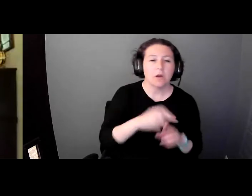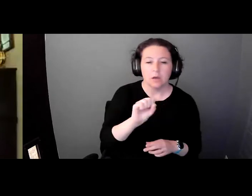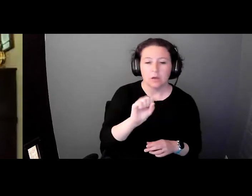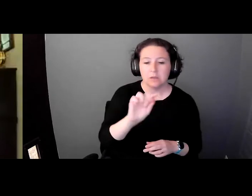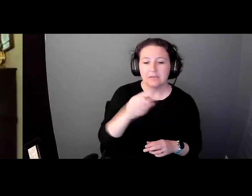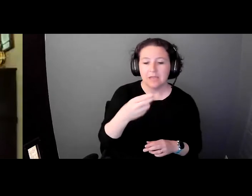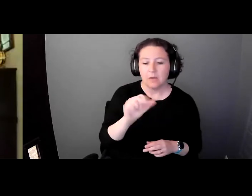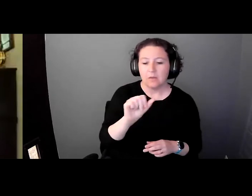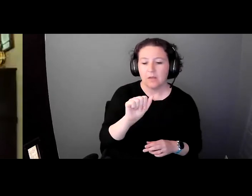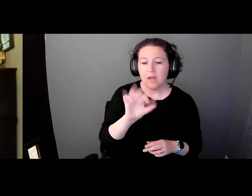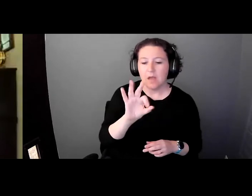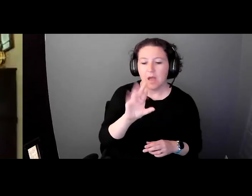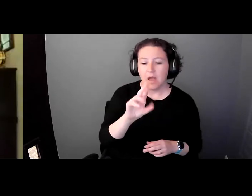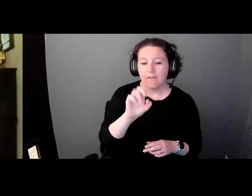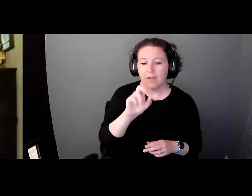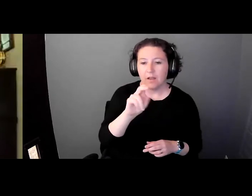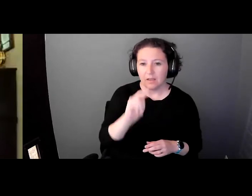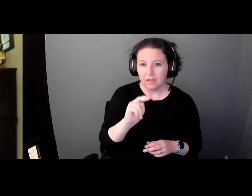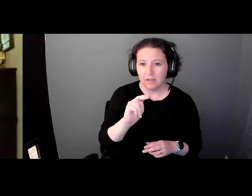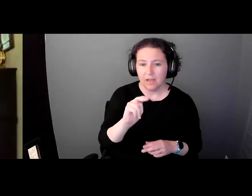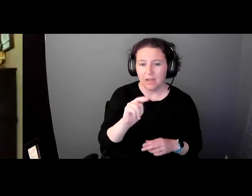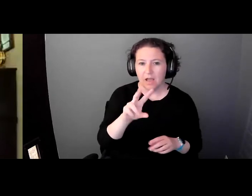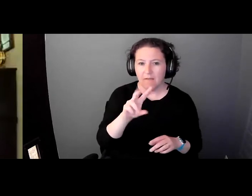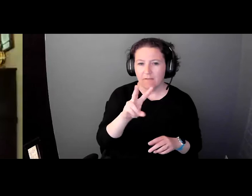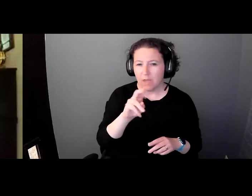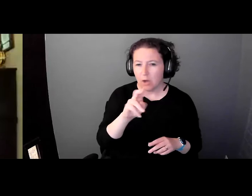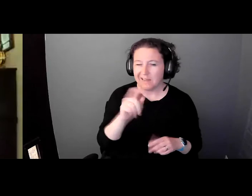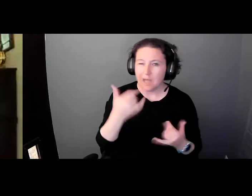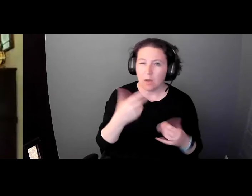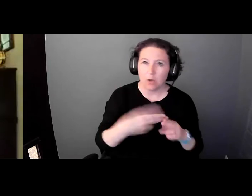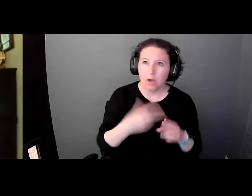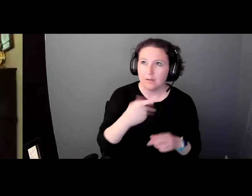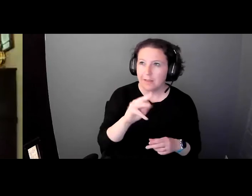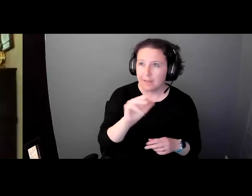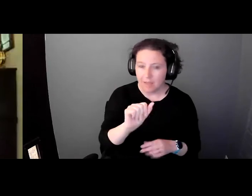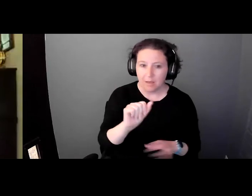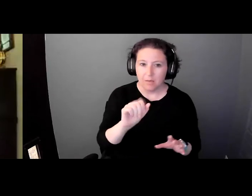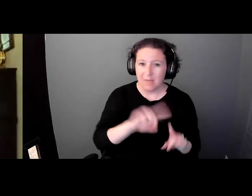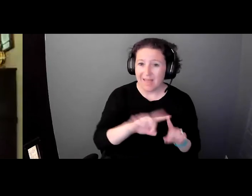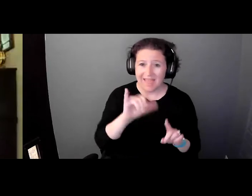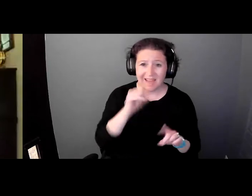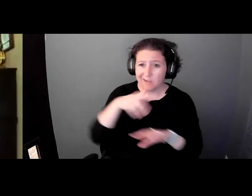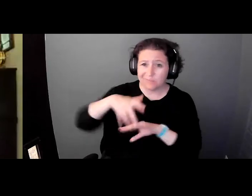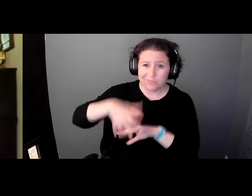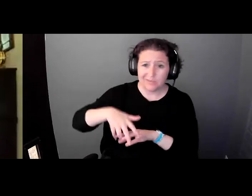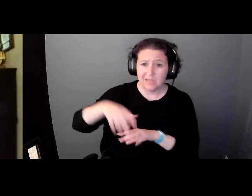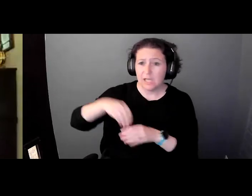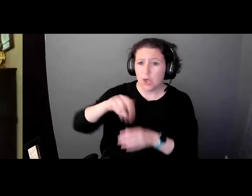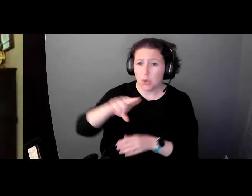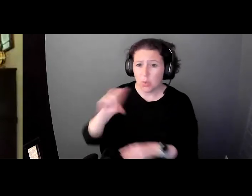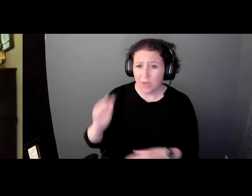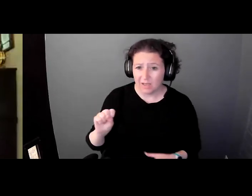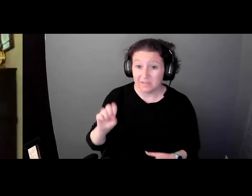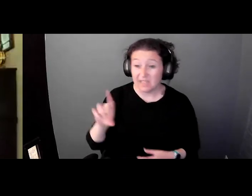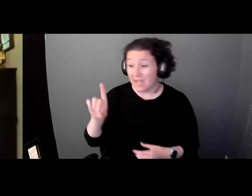now, but it's never taken hold in this country, so I'm much less concerned. Delta is so much more transmissible